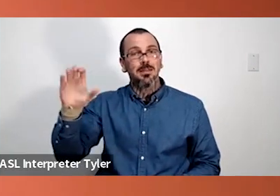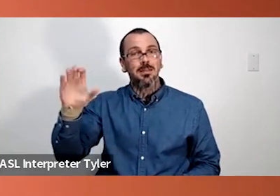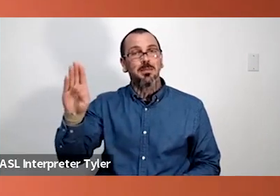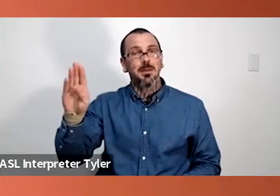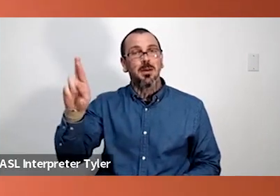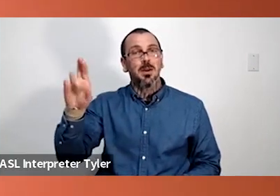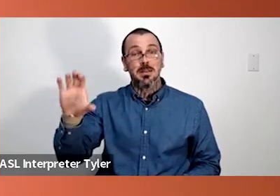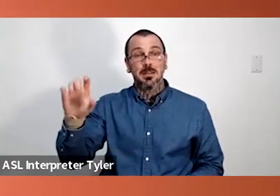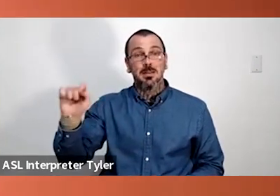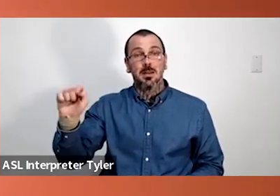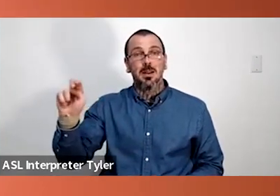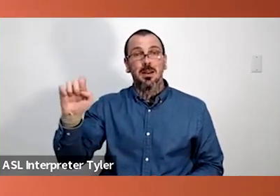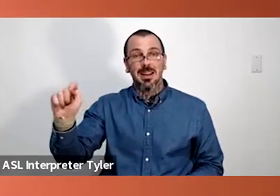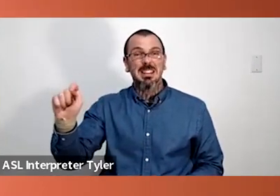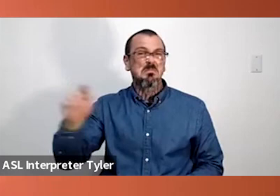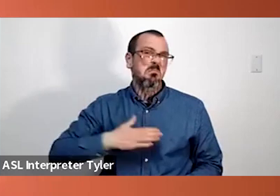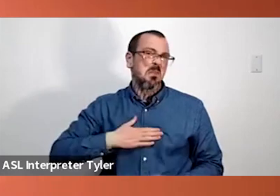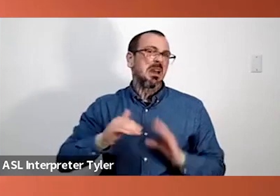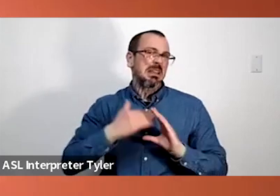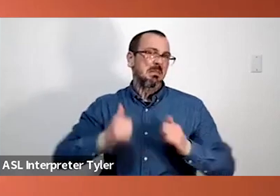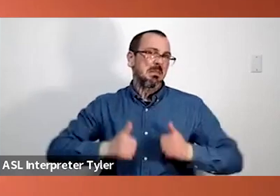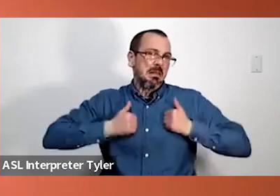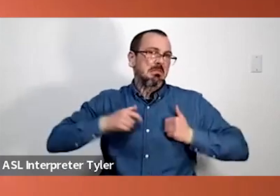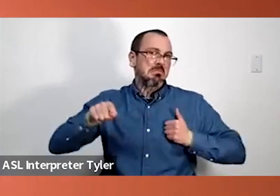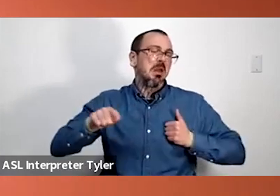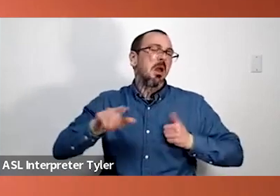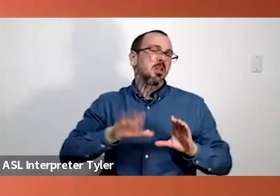zach.crawford@cbrc.net. I'll just place that in the chat quickly.